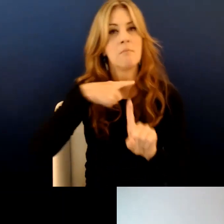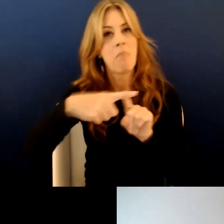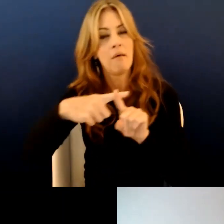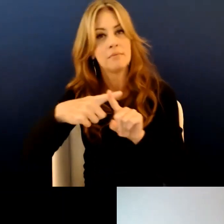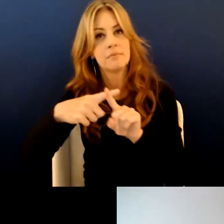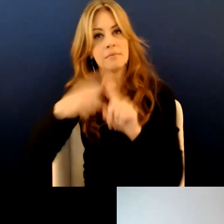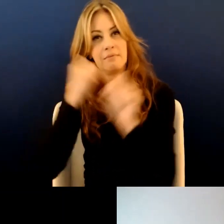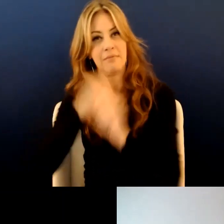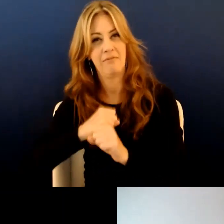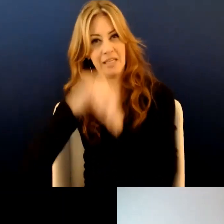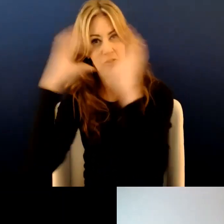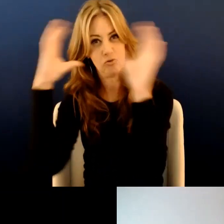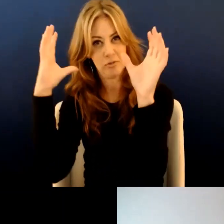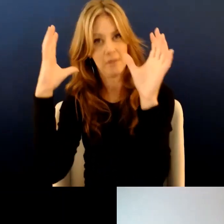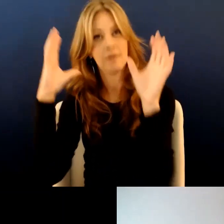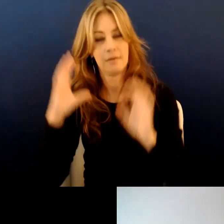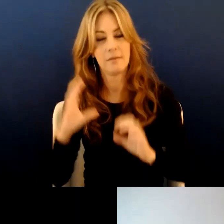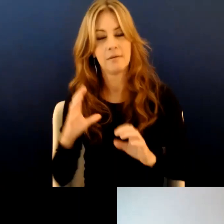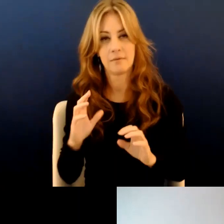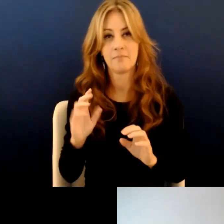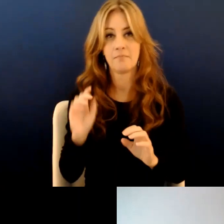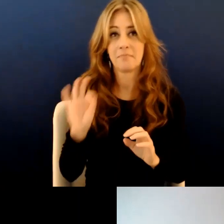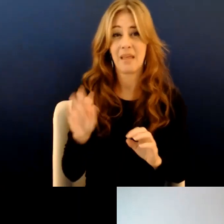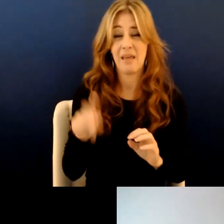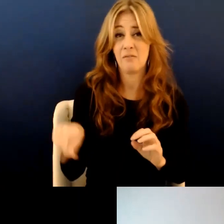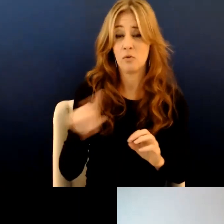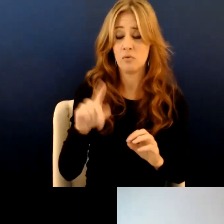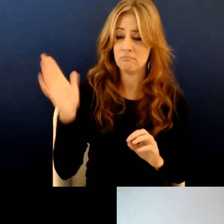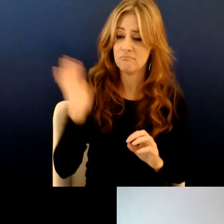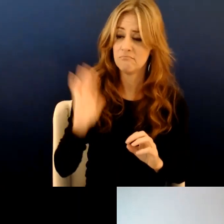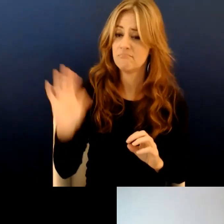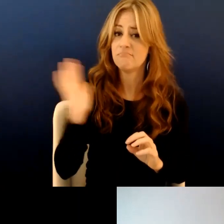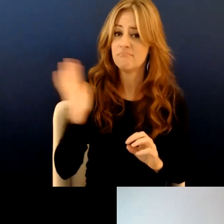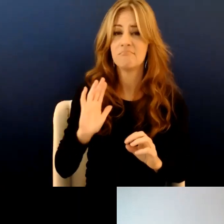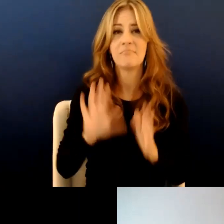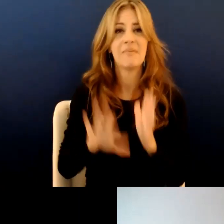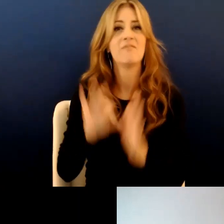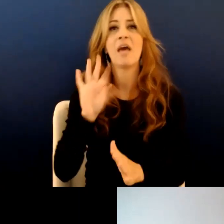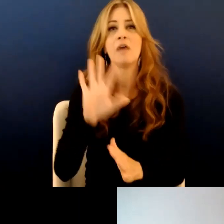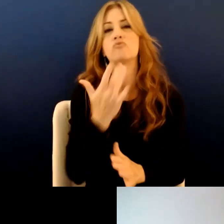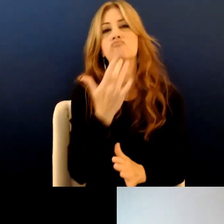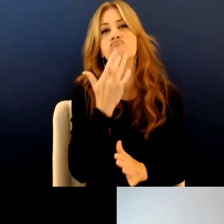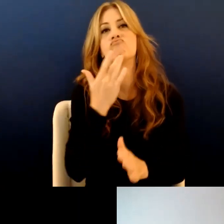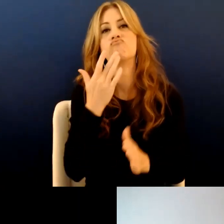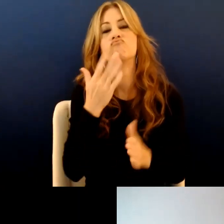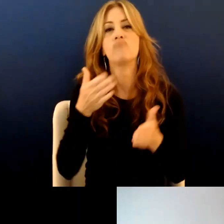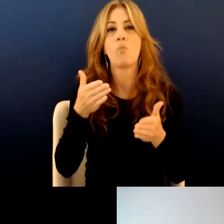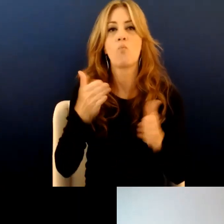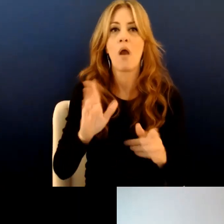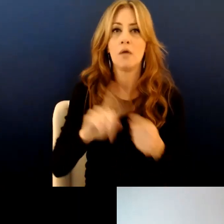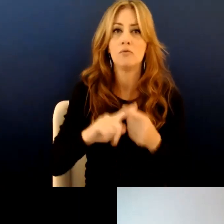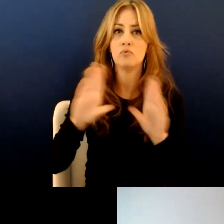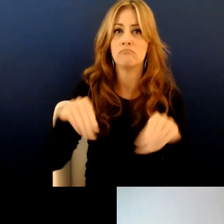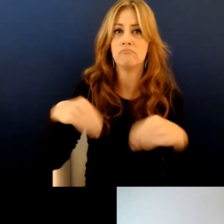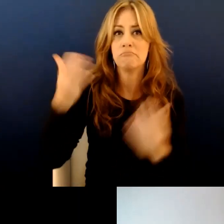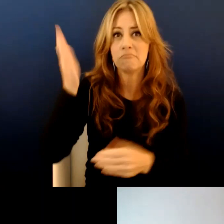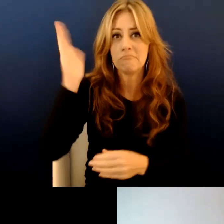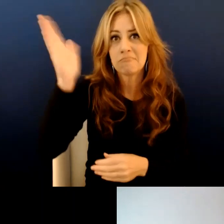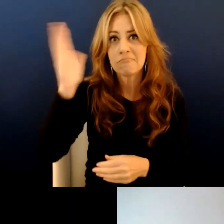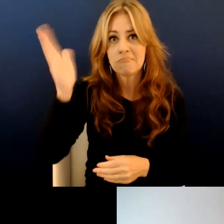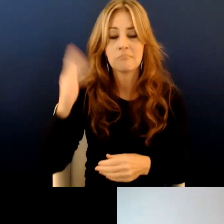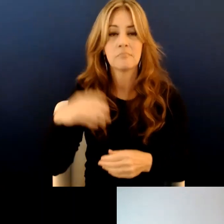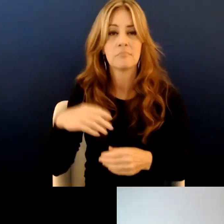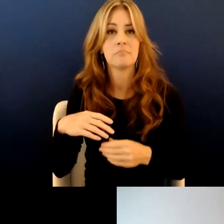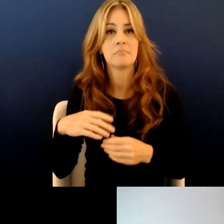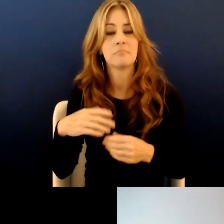of this. But if you previously found your modality of presentation to be PowerPoints,